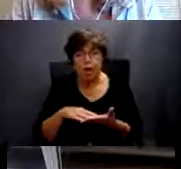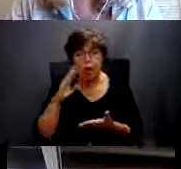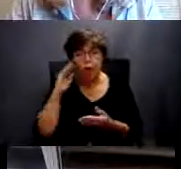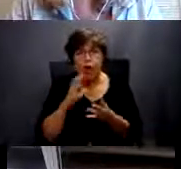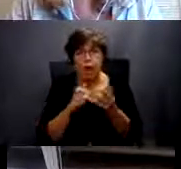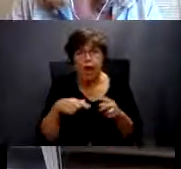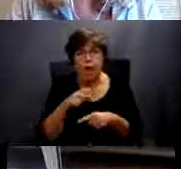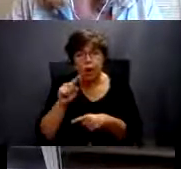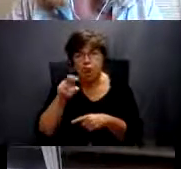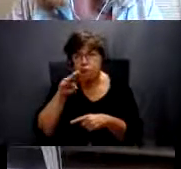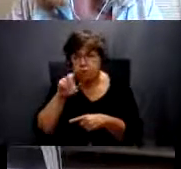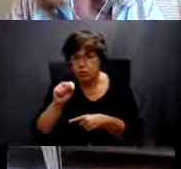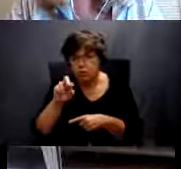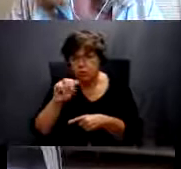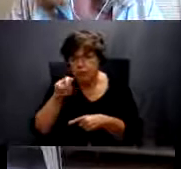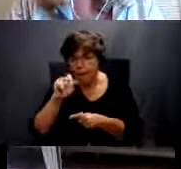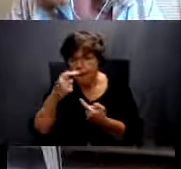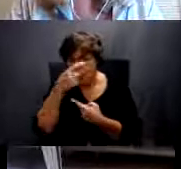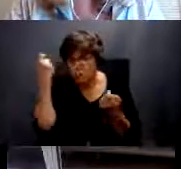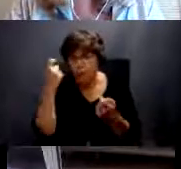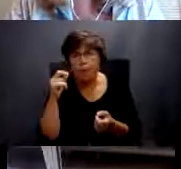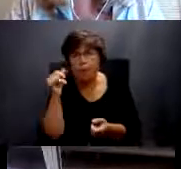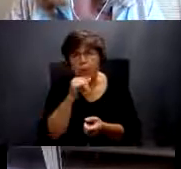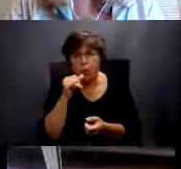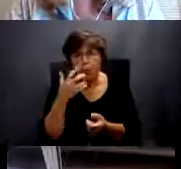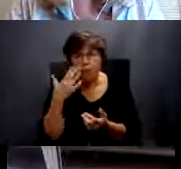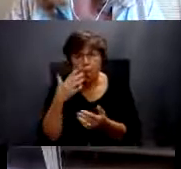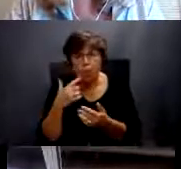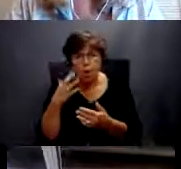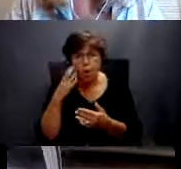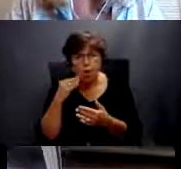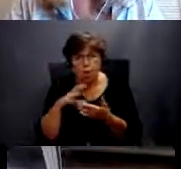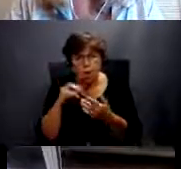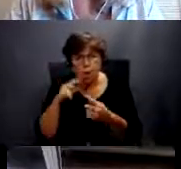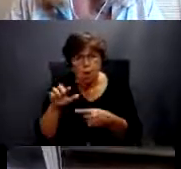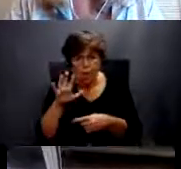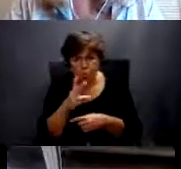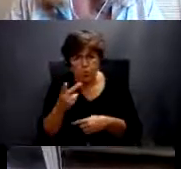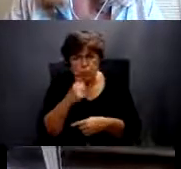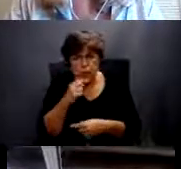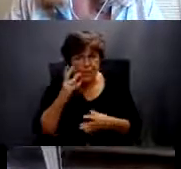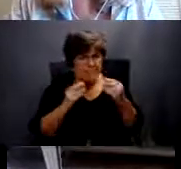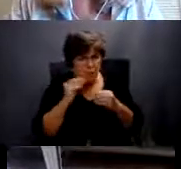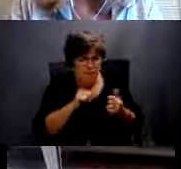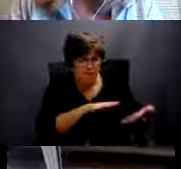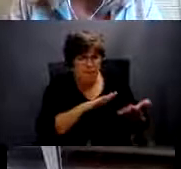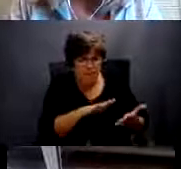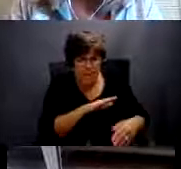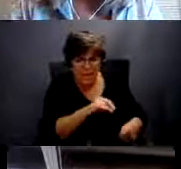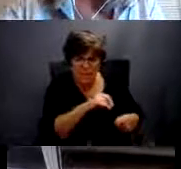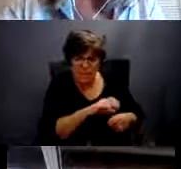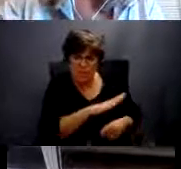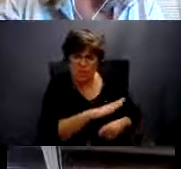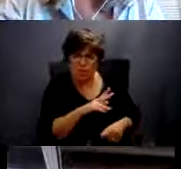than I ever knew. We learned more about the experiences that they had faced. And then we